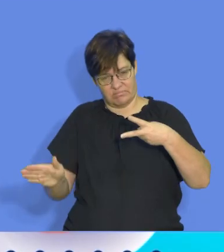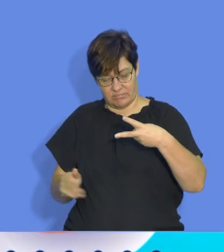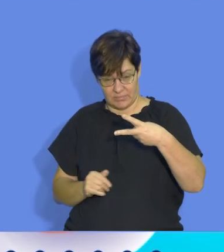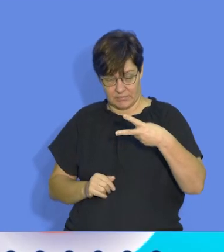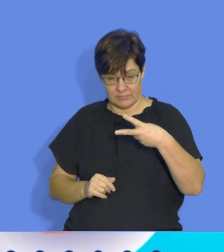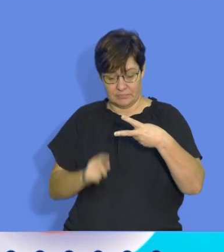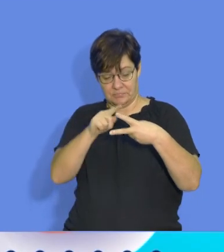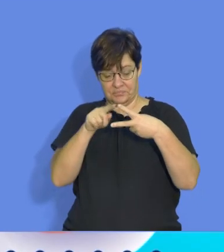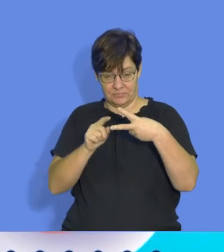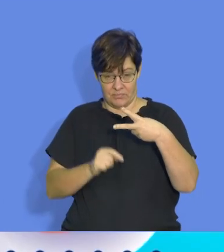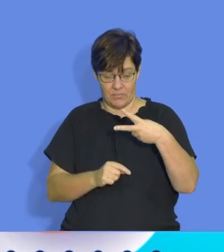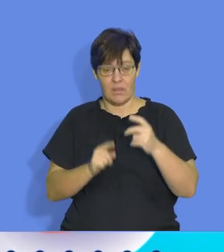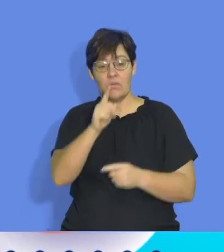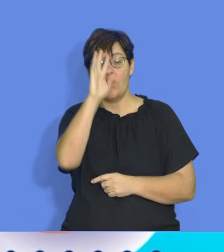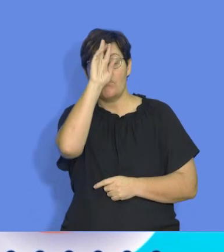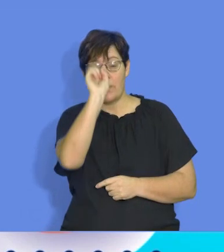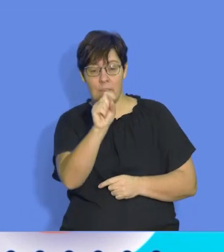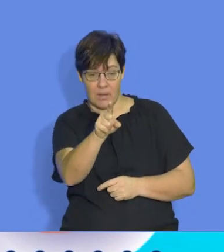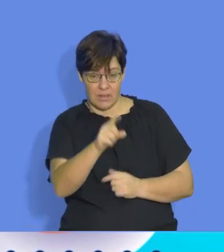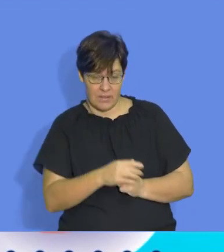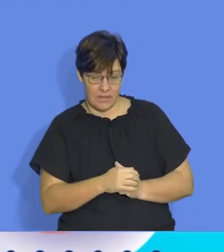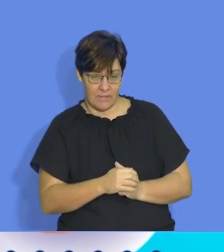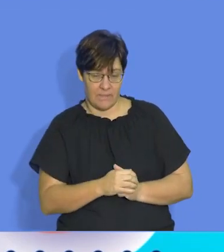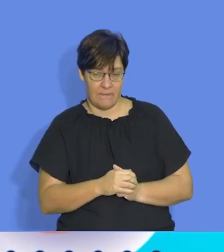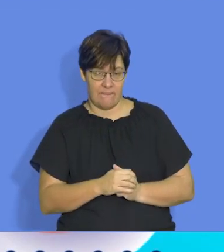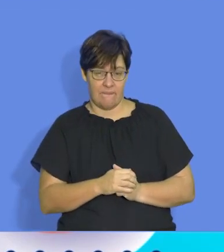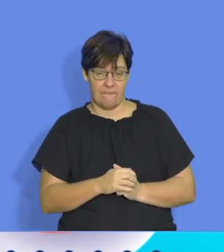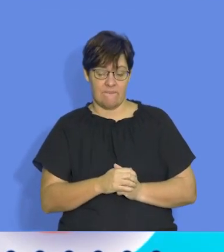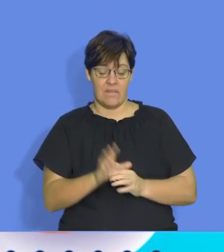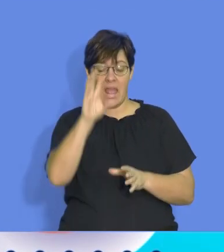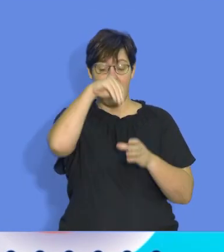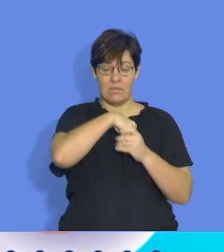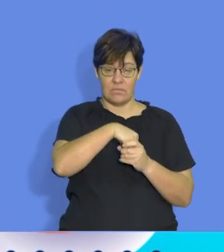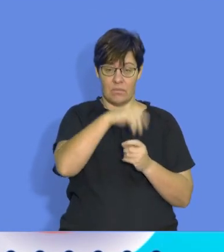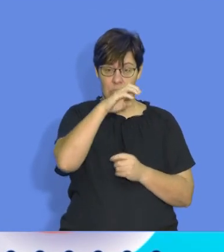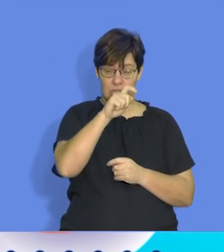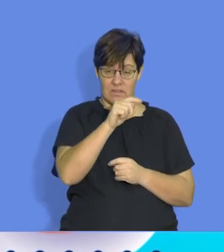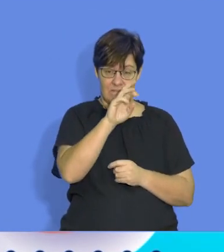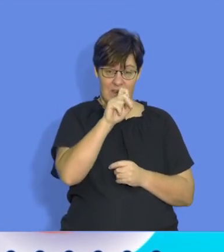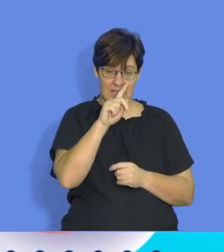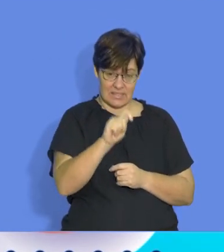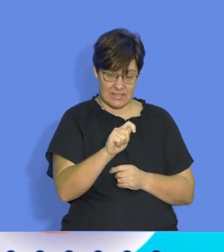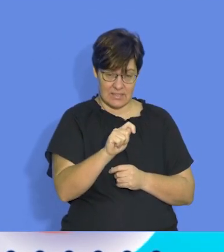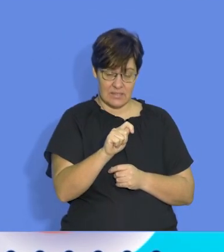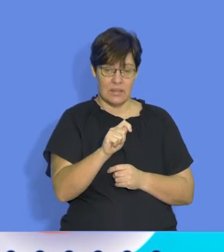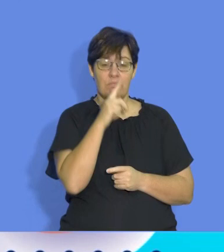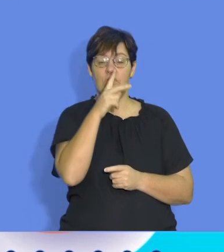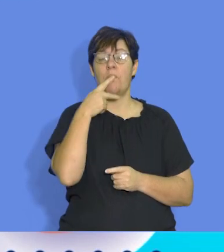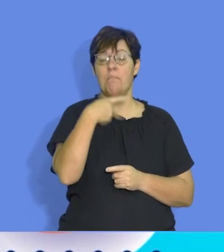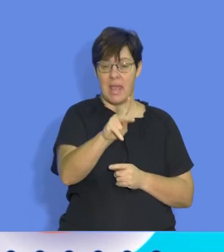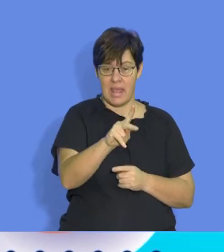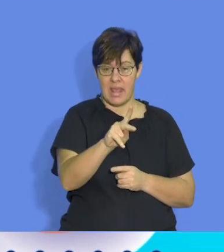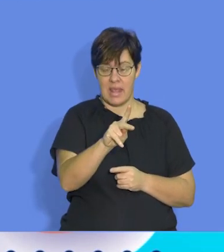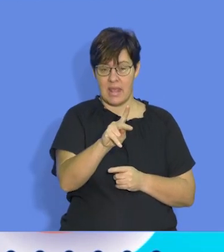for you to remember is that input VAT is the VAT that you pay and you claim